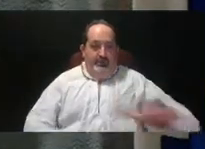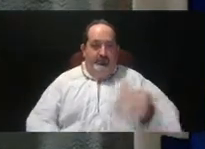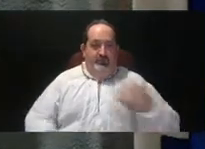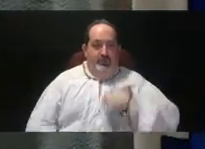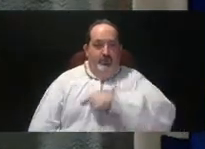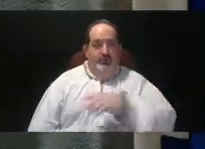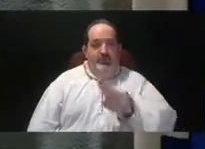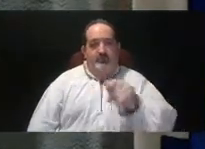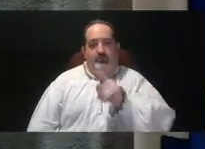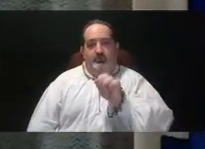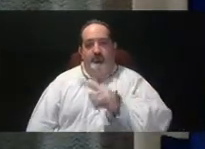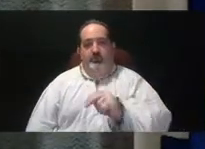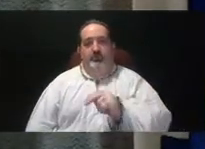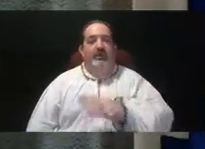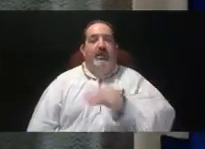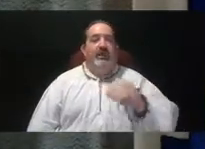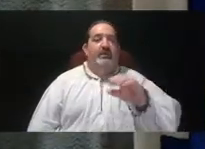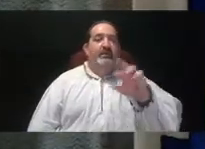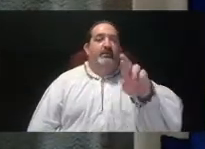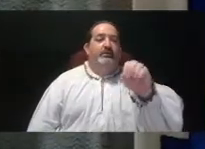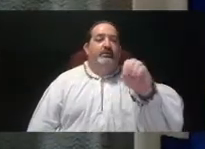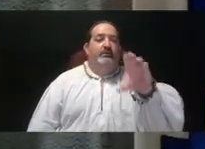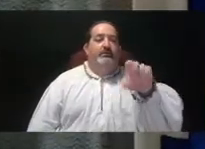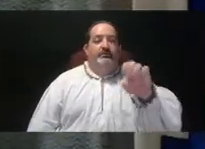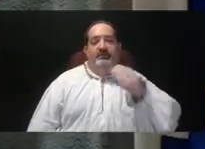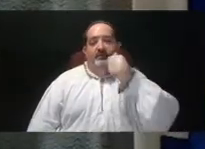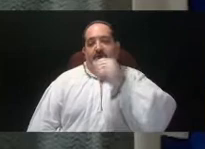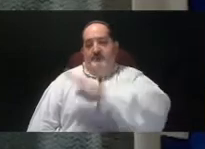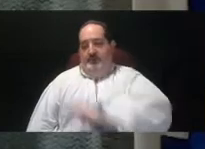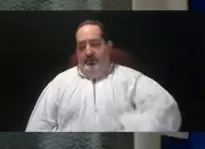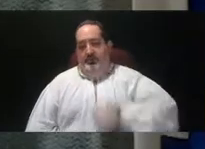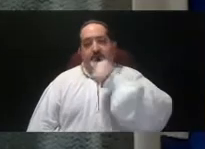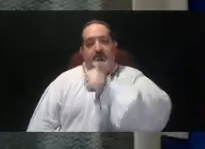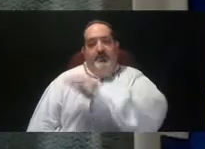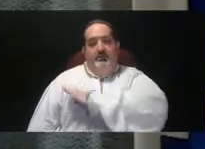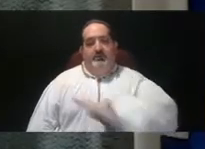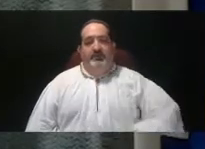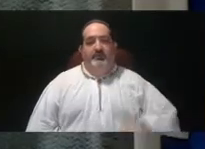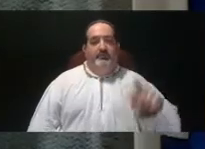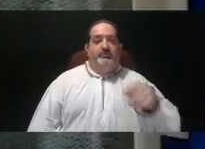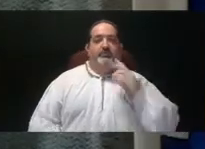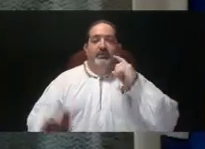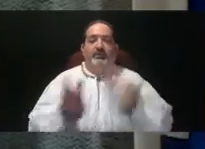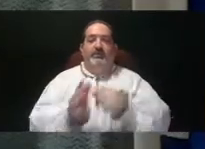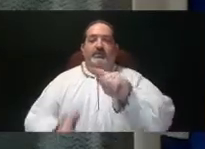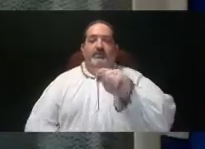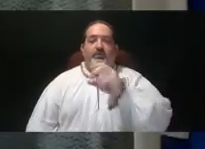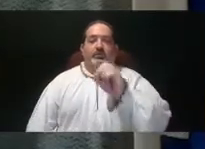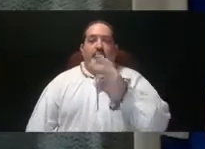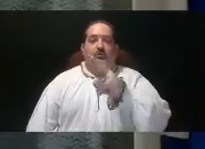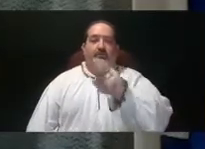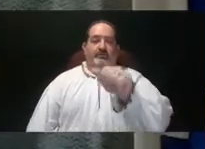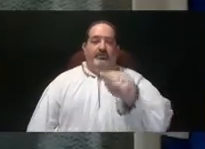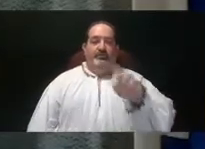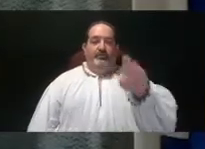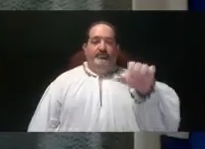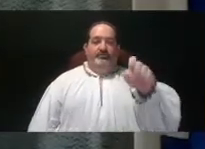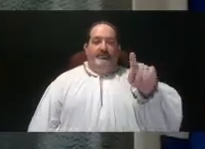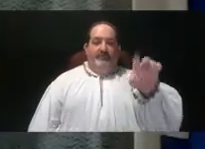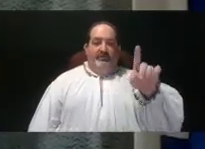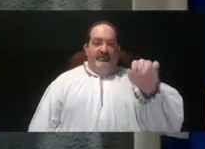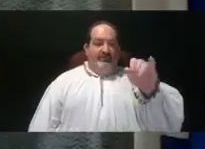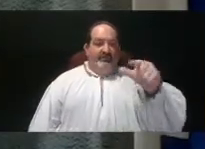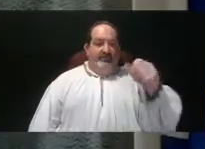we, Bjorn and Rasheen, Baron and Baroness of Donor, recognize Tova Mjokseglandi